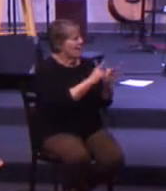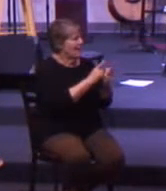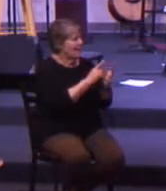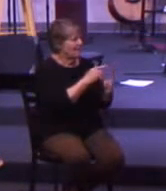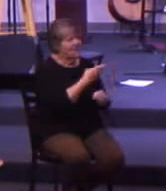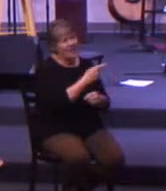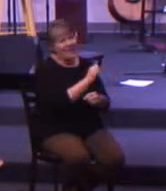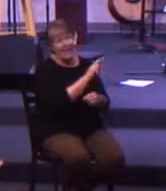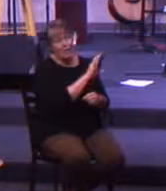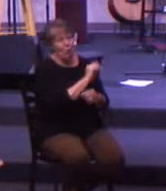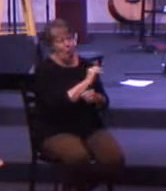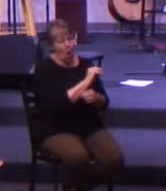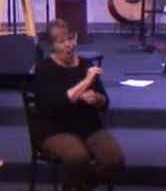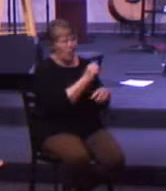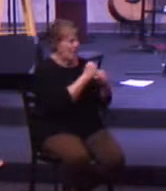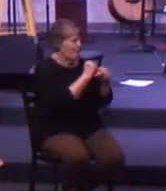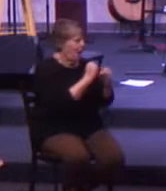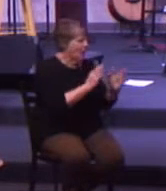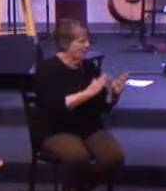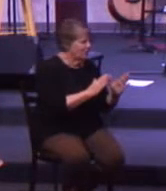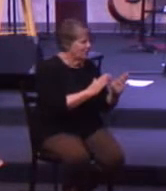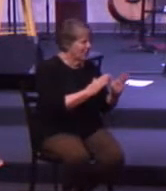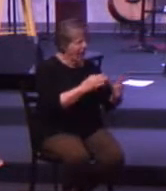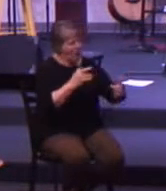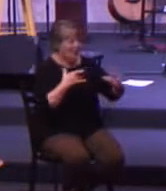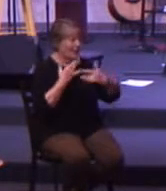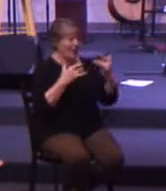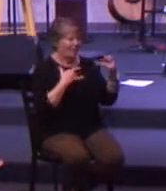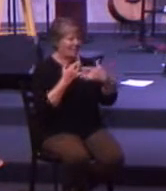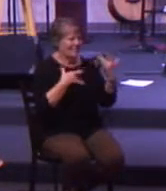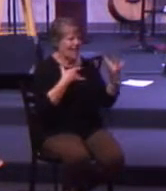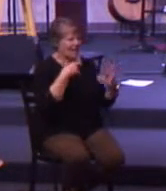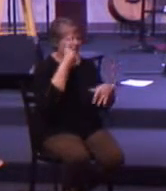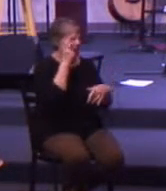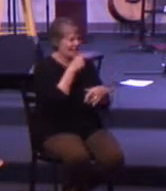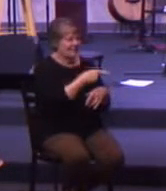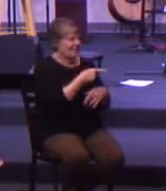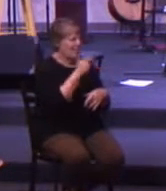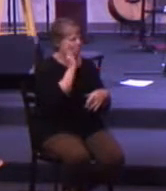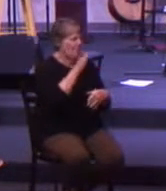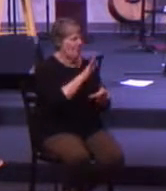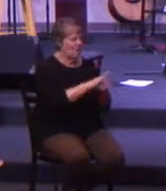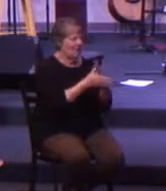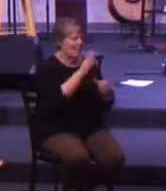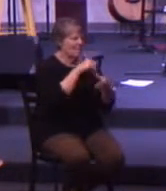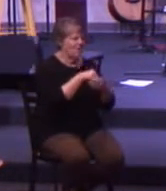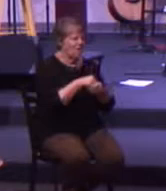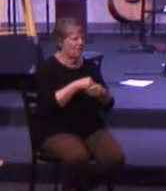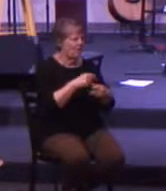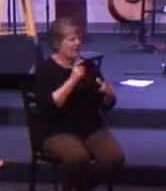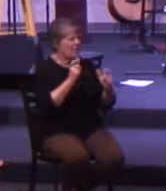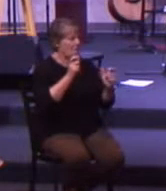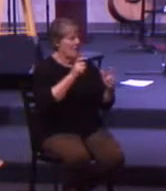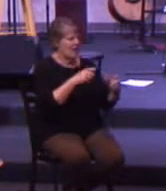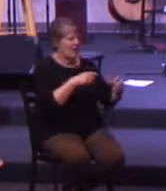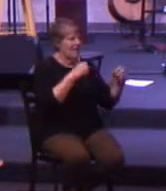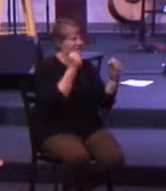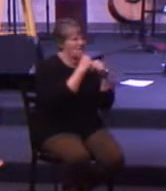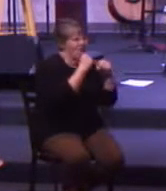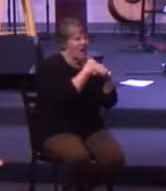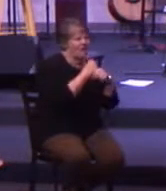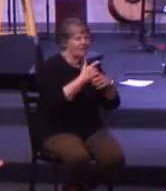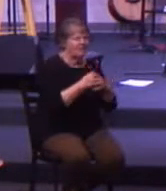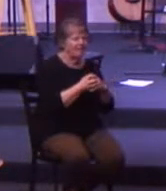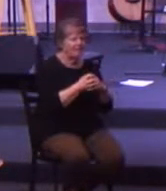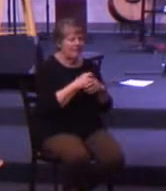boxer and they're a hero, and we get really excited because the hero, the boxer, is going to get into a big fight. And apparently it's really exciting that they're going to get into a